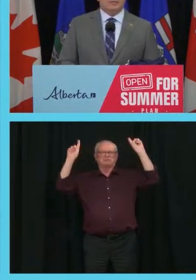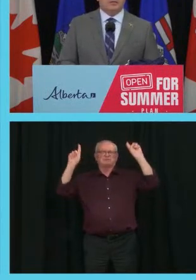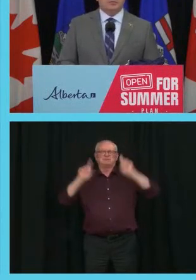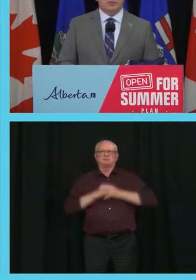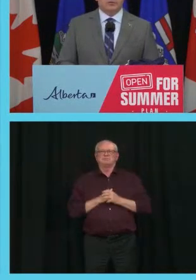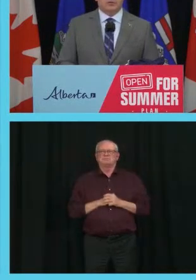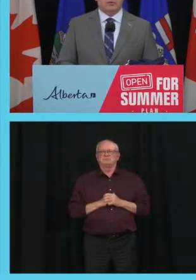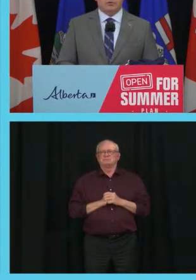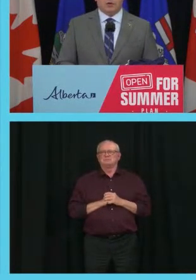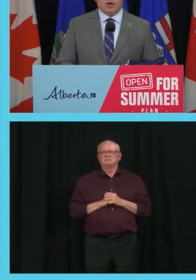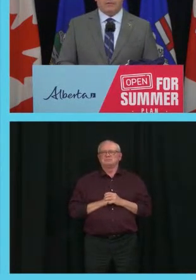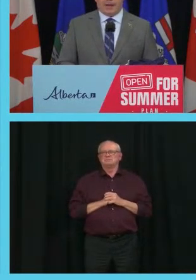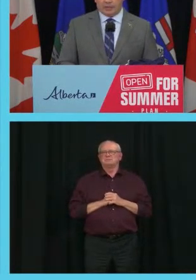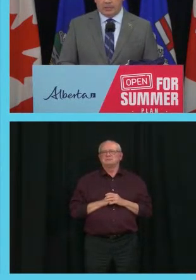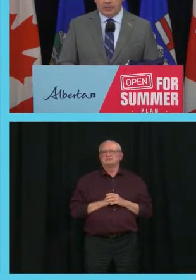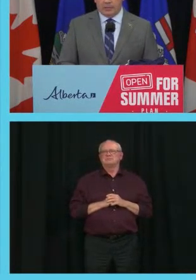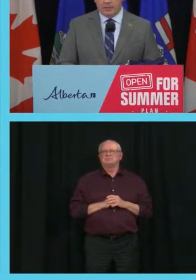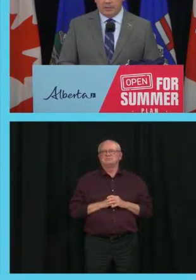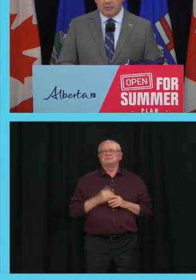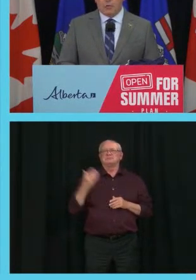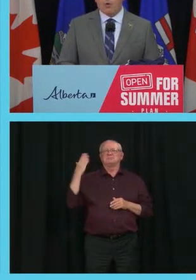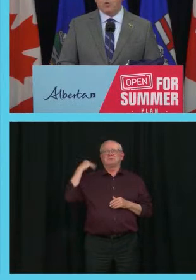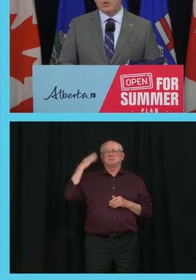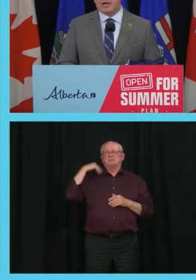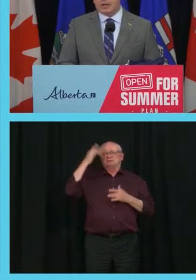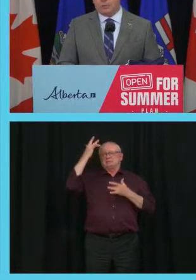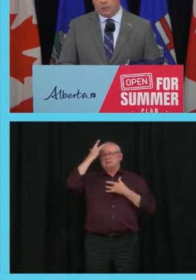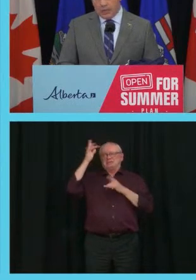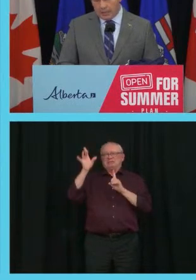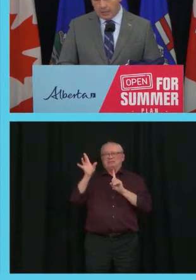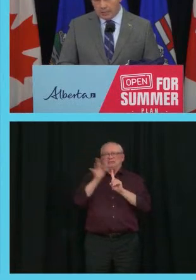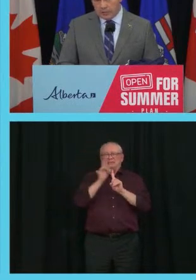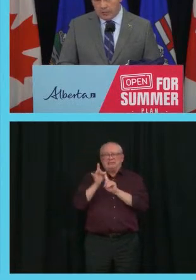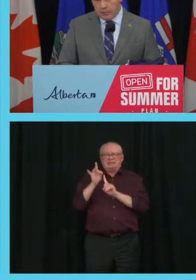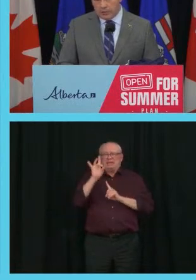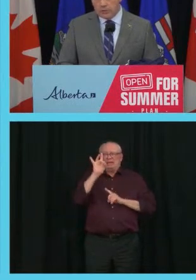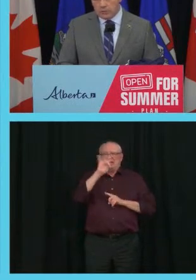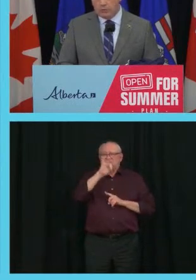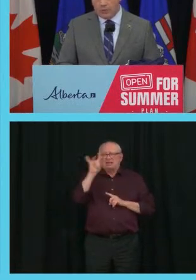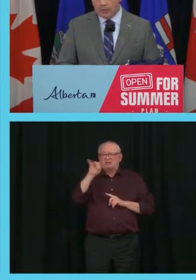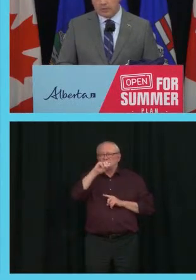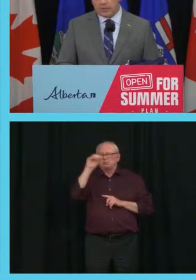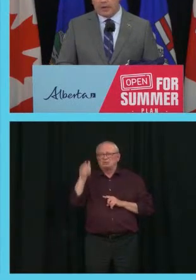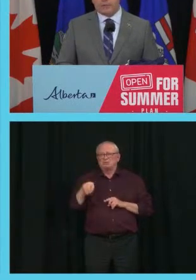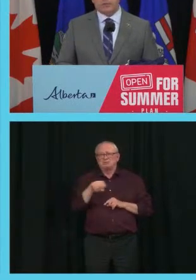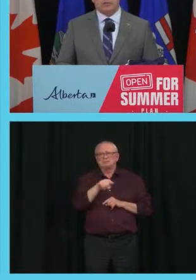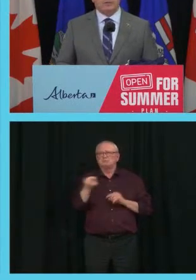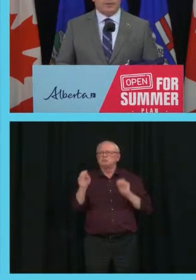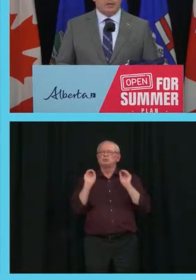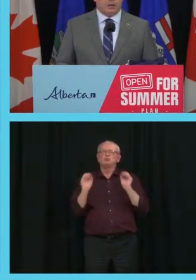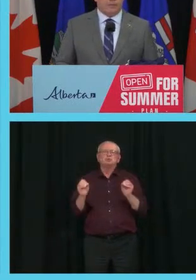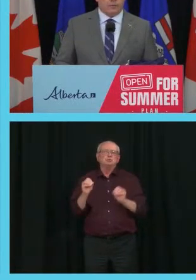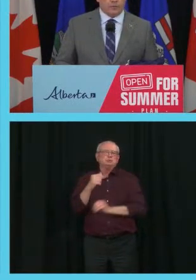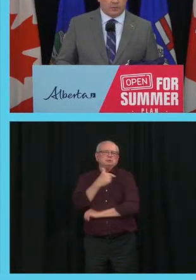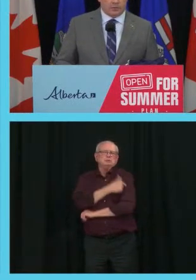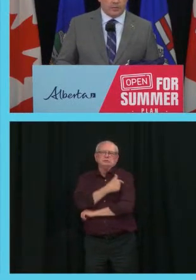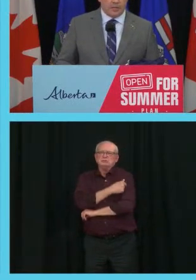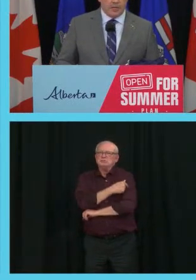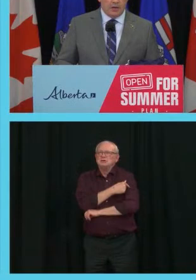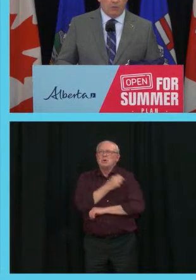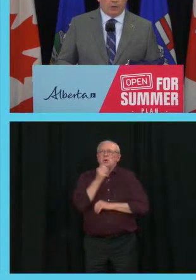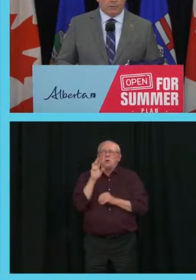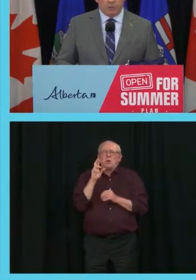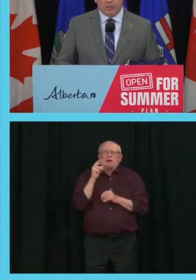in individuals who were unvaccinated or who were diagnosed within 2 weeks of receiving their first